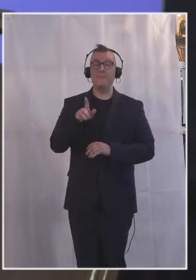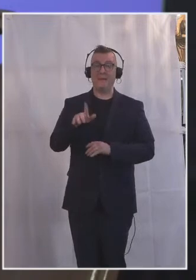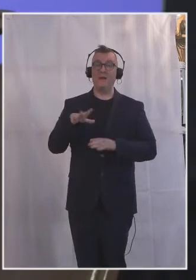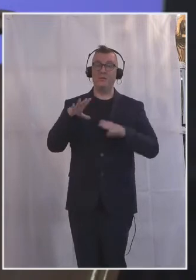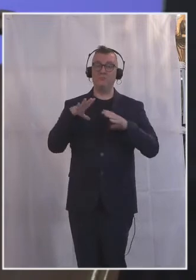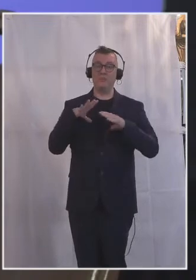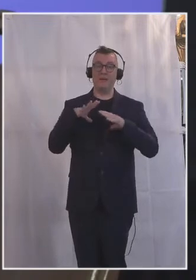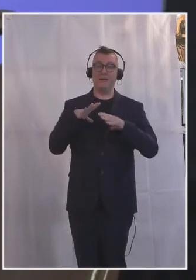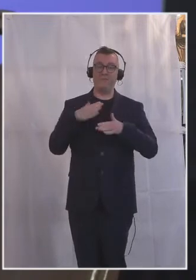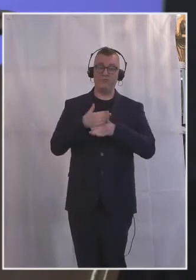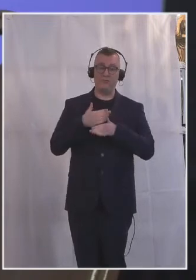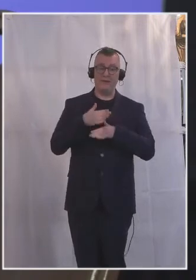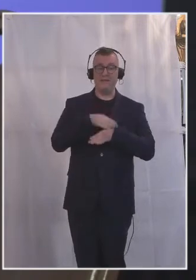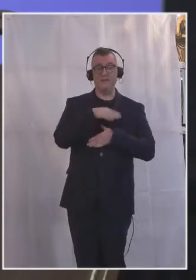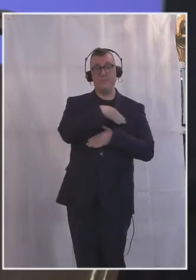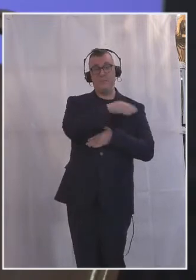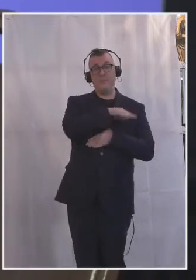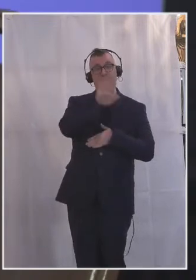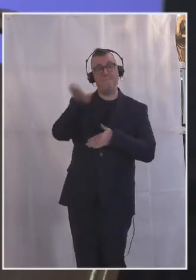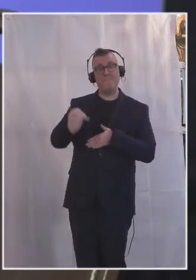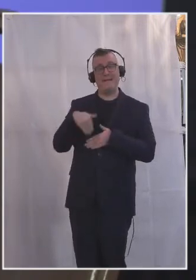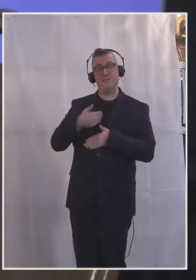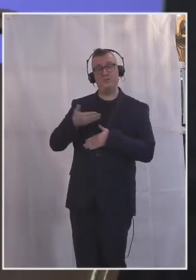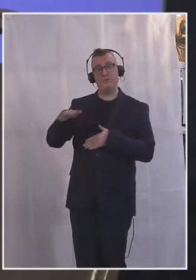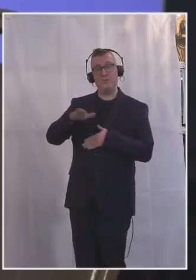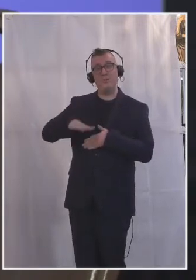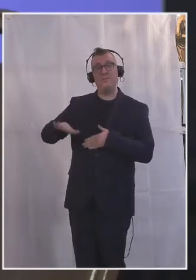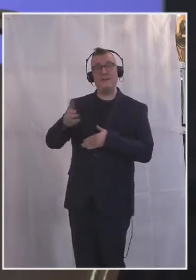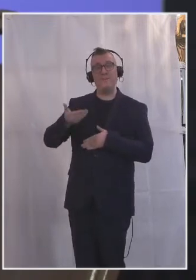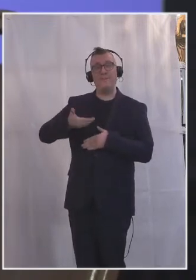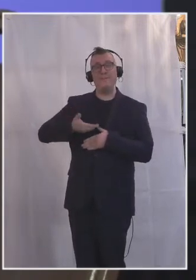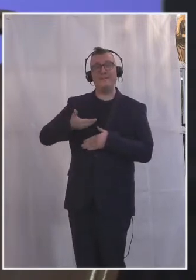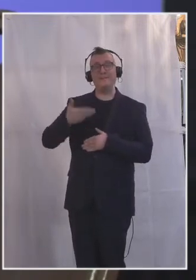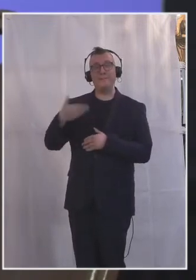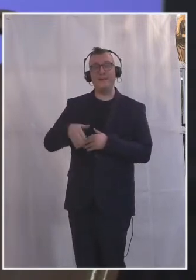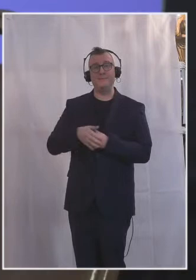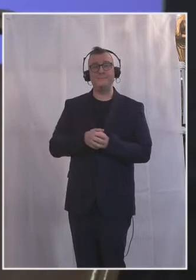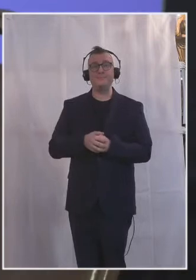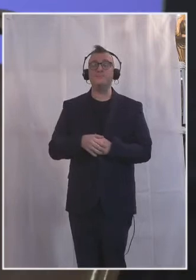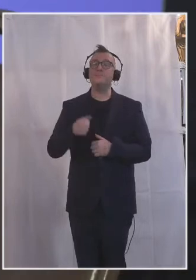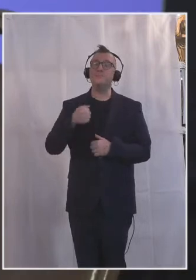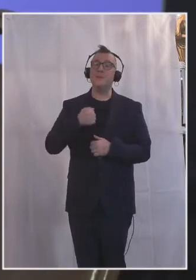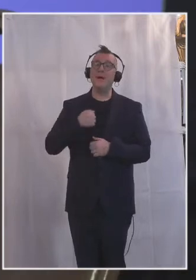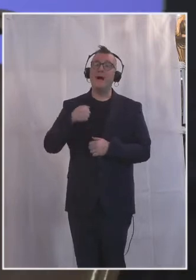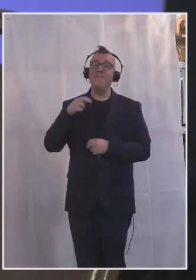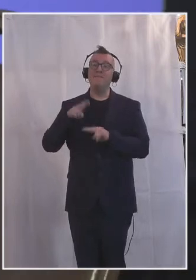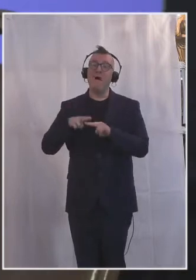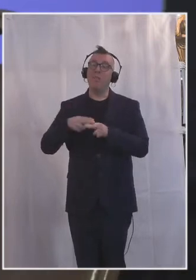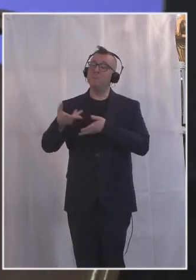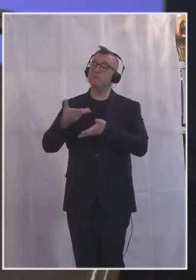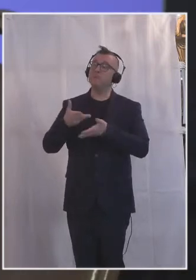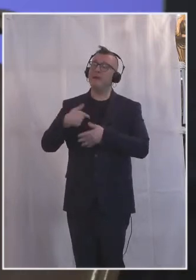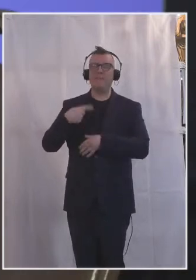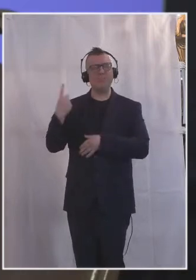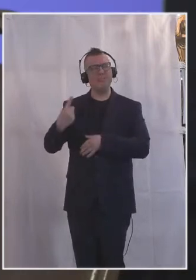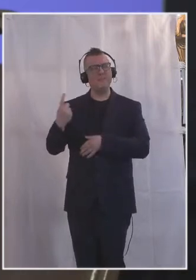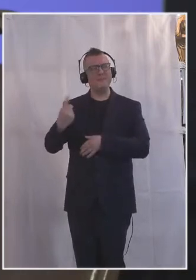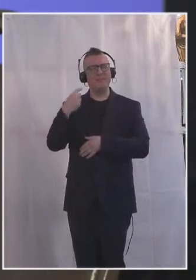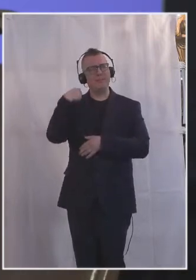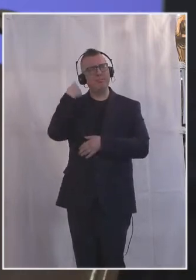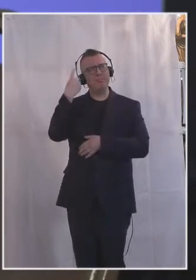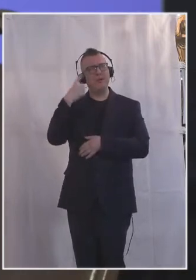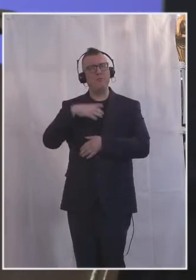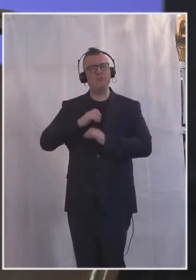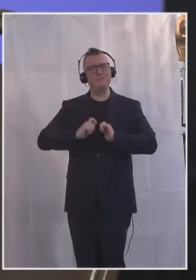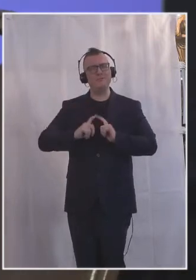go into the family business. Well, we had a conversation one time. My father was thinking about retirement, and he said, you know, all